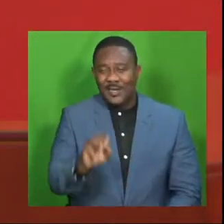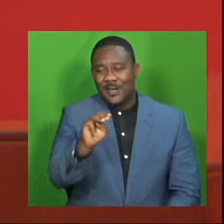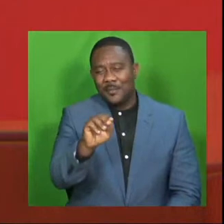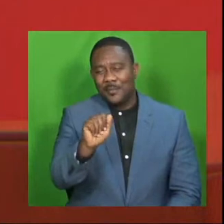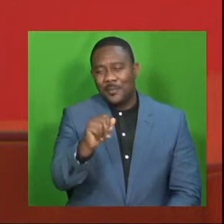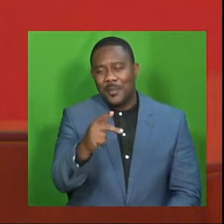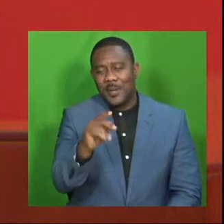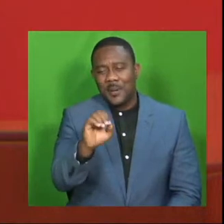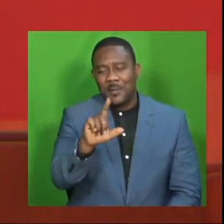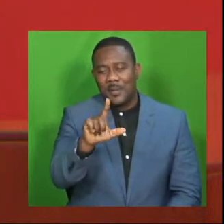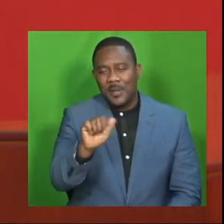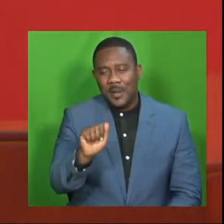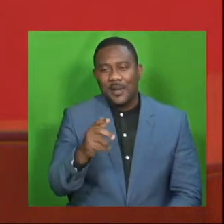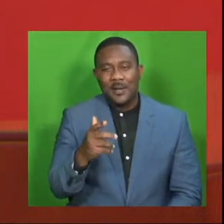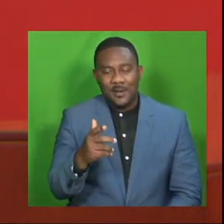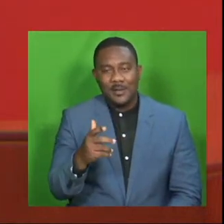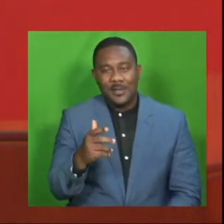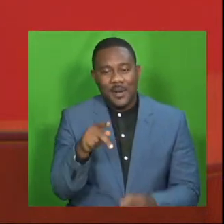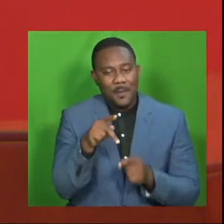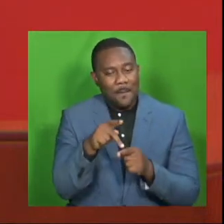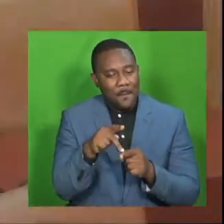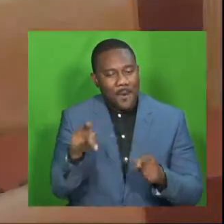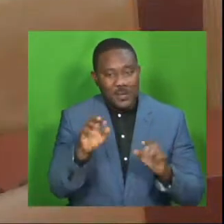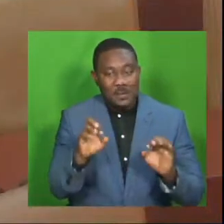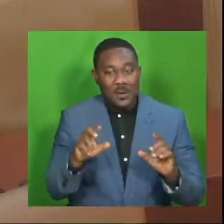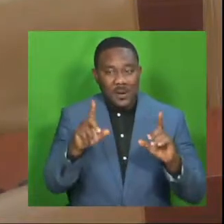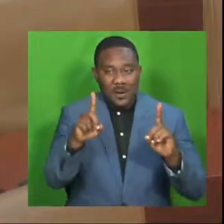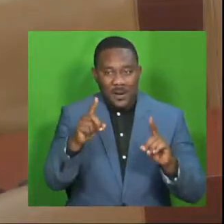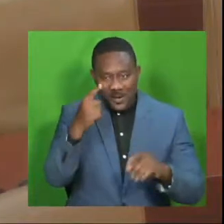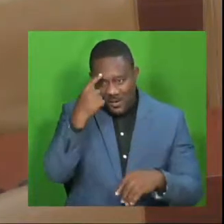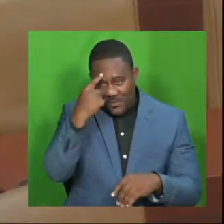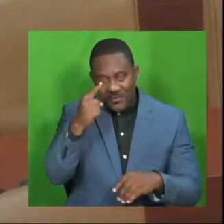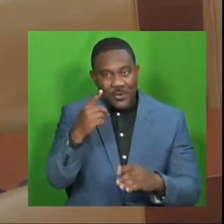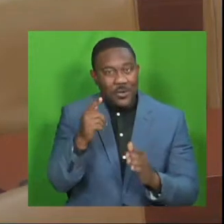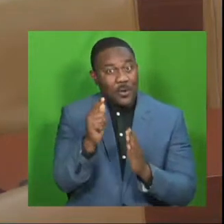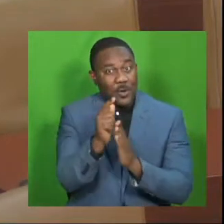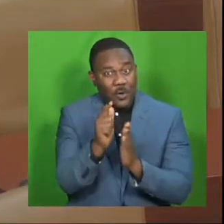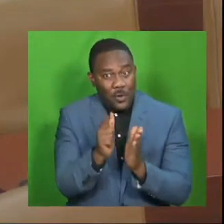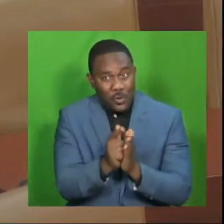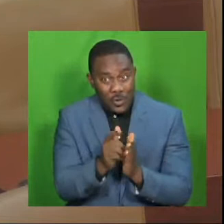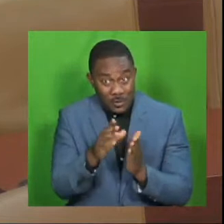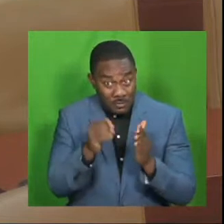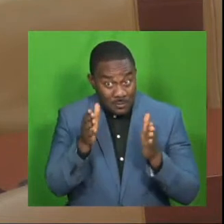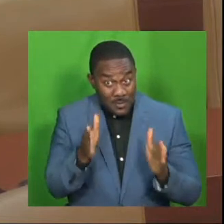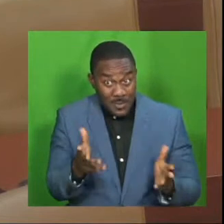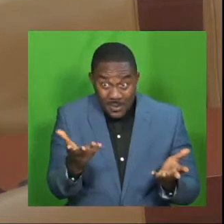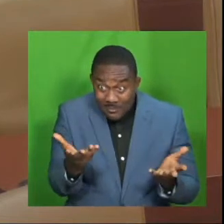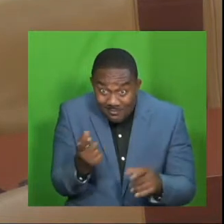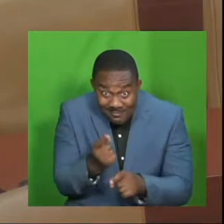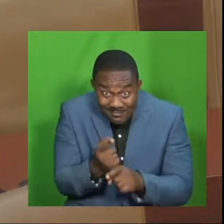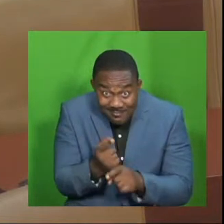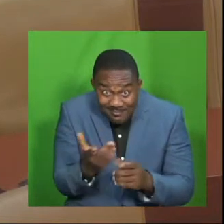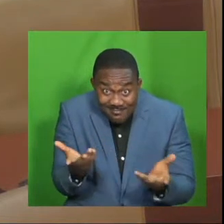is the professional education for our law students. Is that not how we call it?